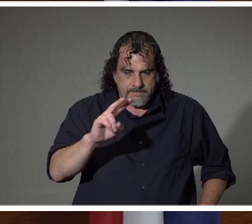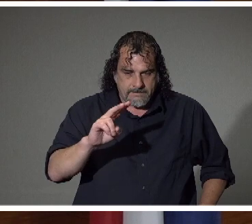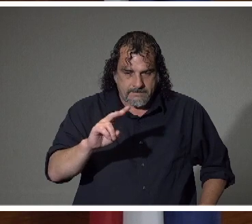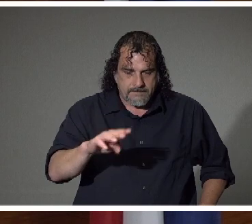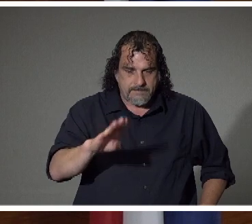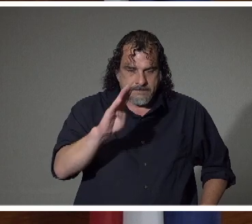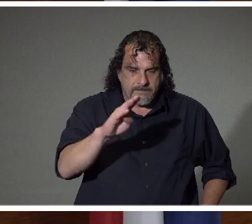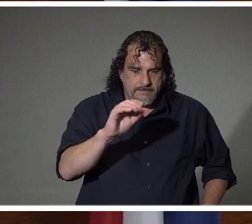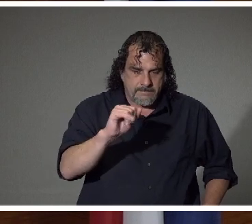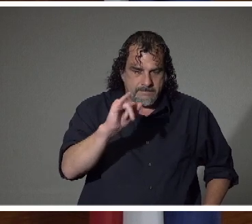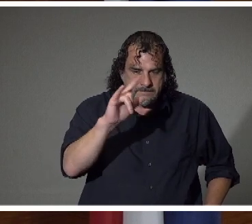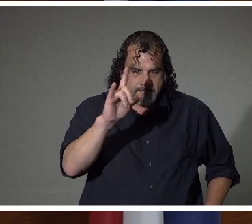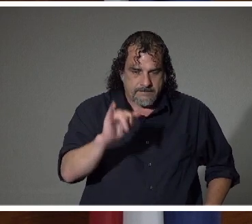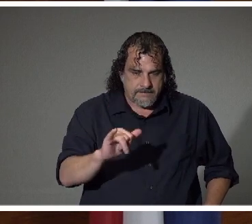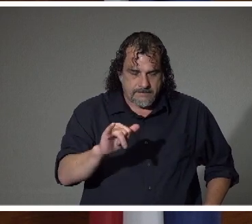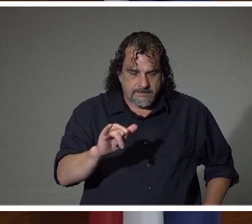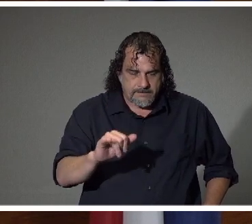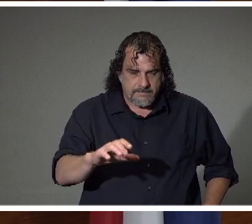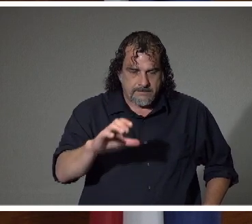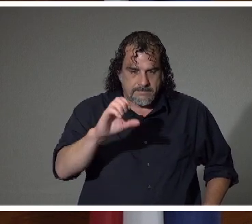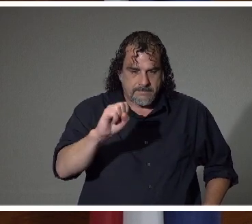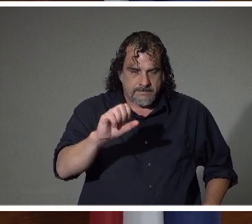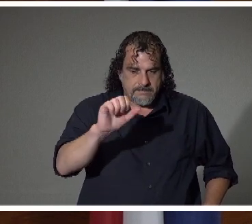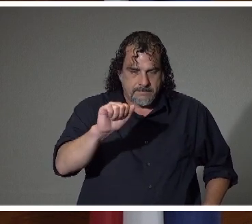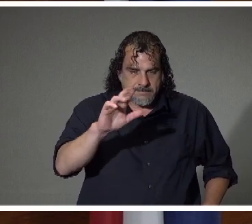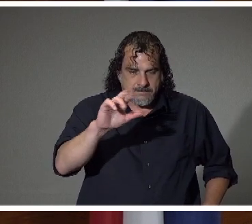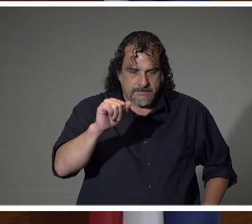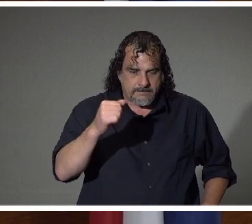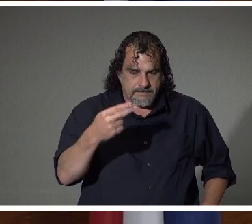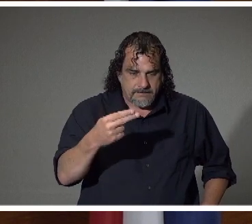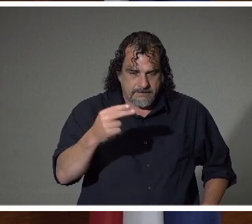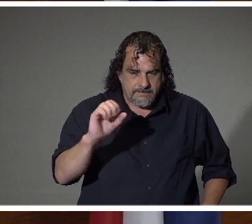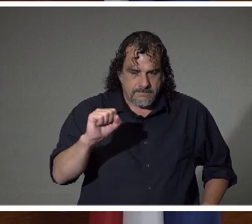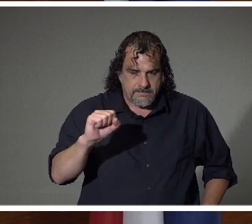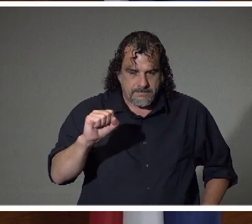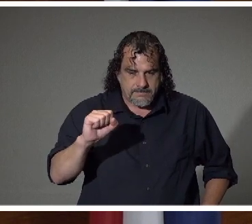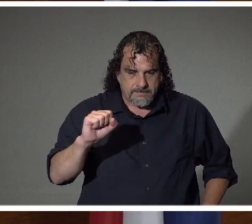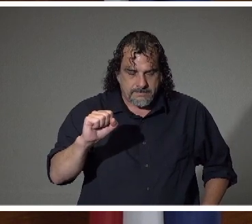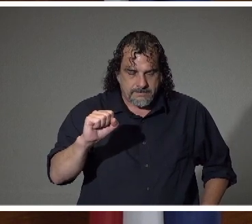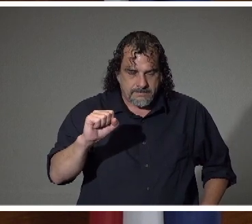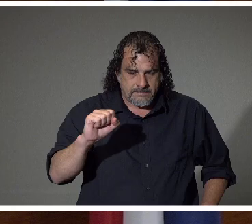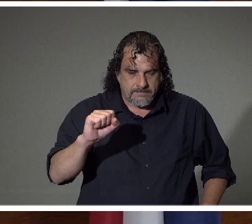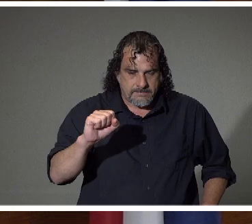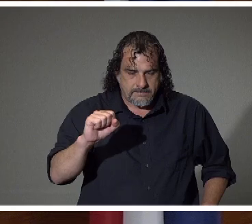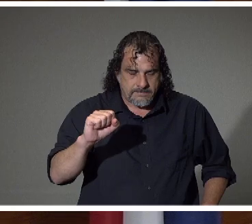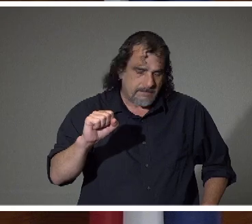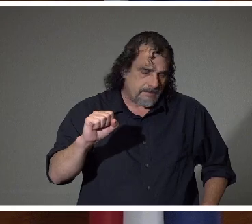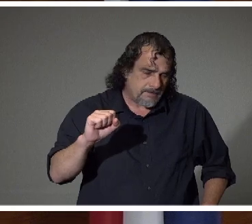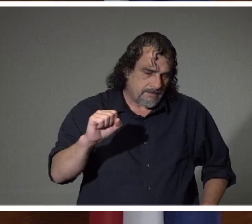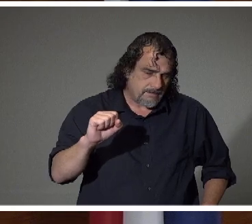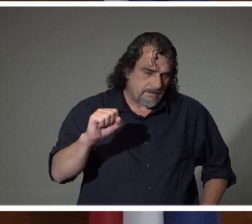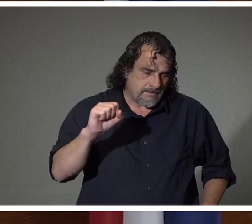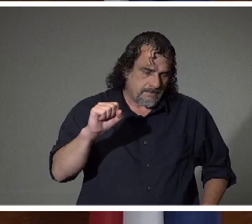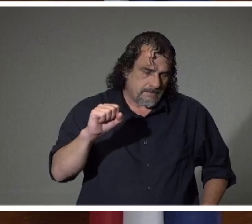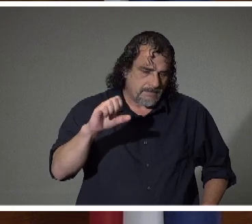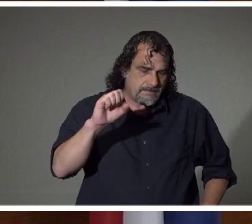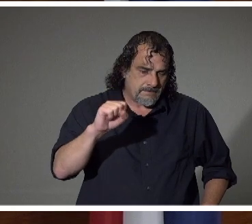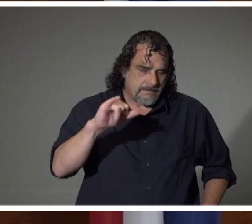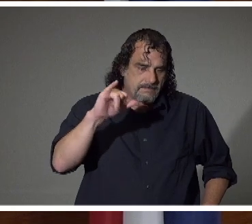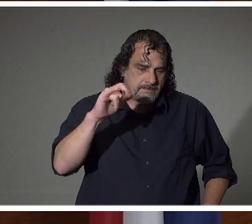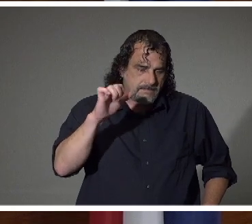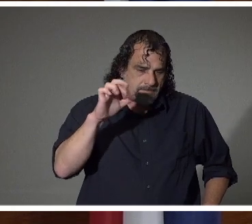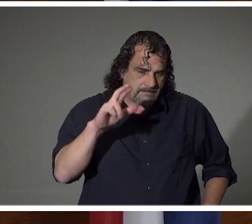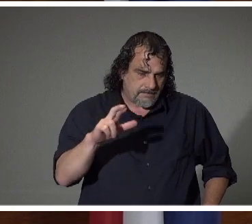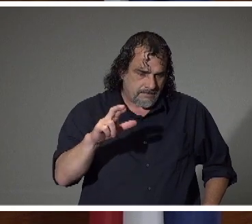Bailey Wells. Happy birthday, Sarah Rogers of Soso. Happy birthday to Siler Scott Self, who's